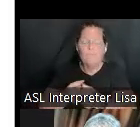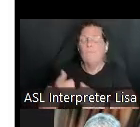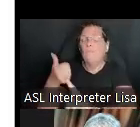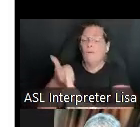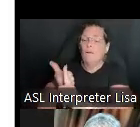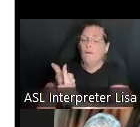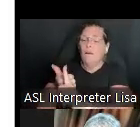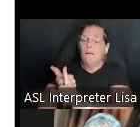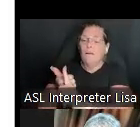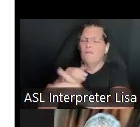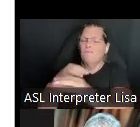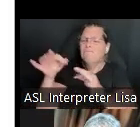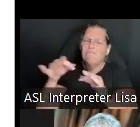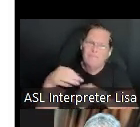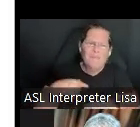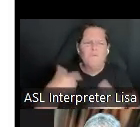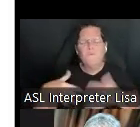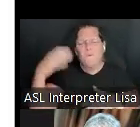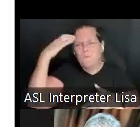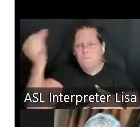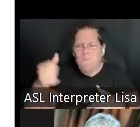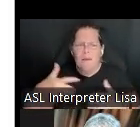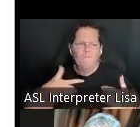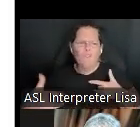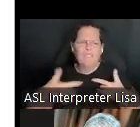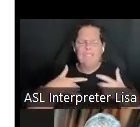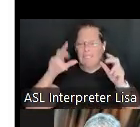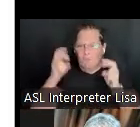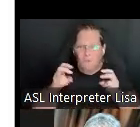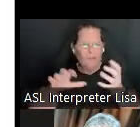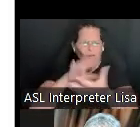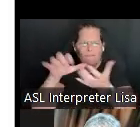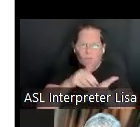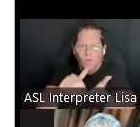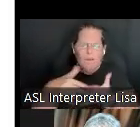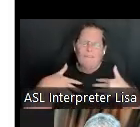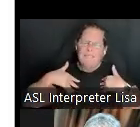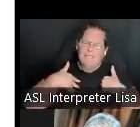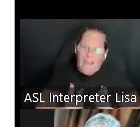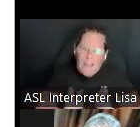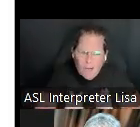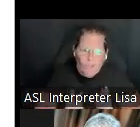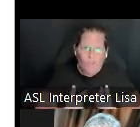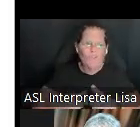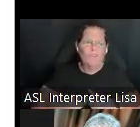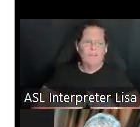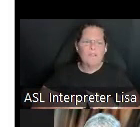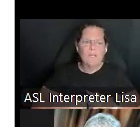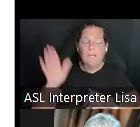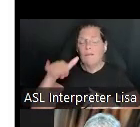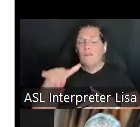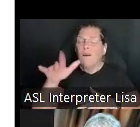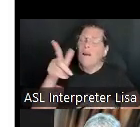She describes experiencing memory issues, confusion, and fatigue. She's requested